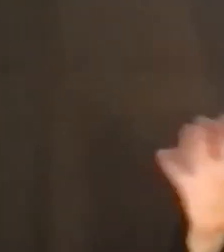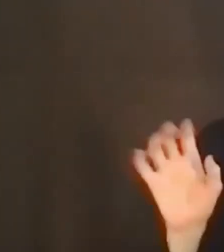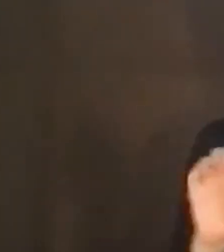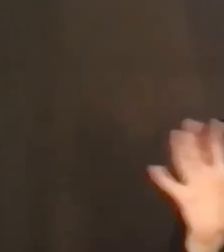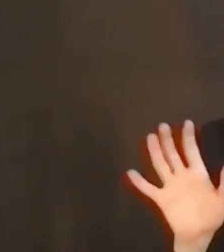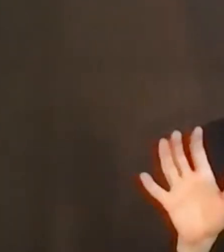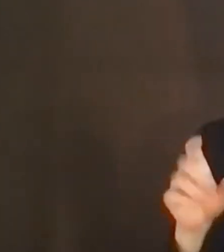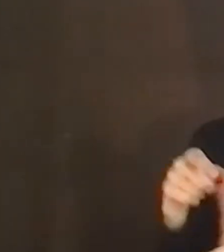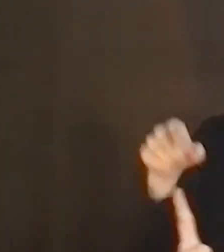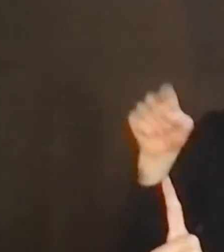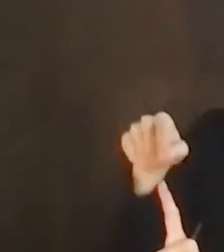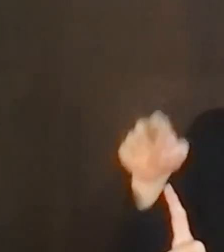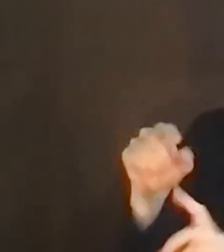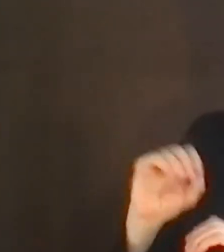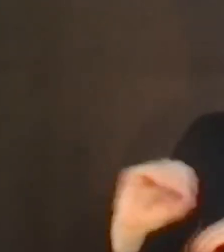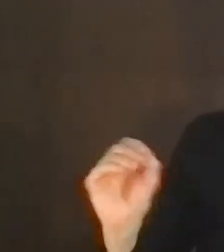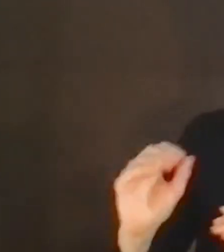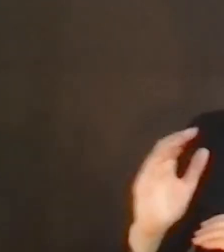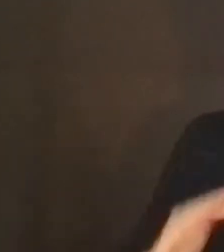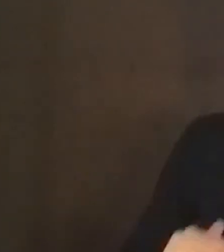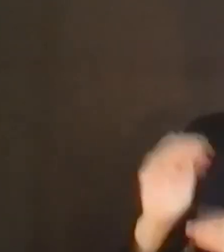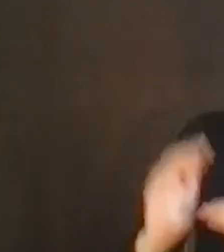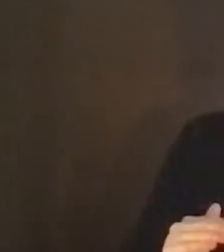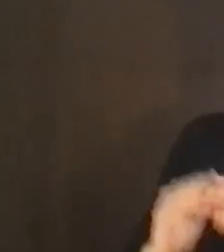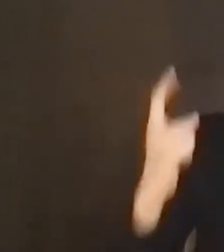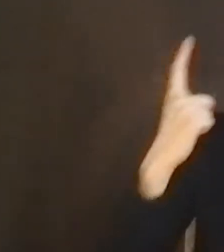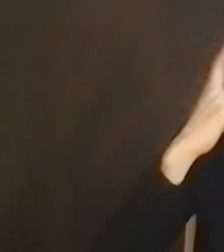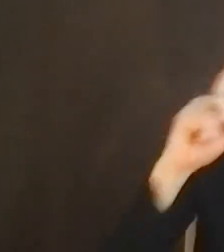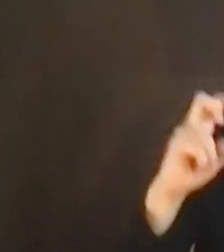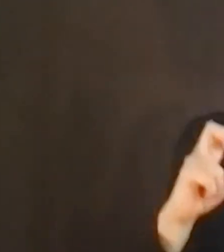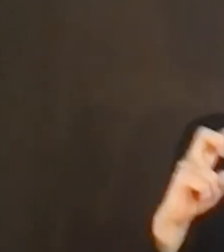build when we're talking about transit as when we're talking about traffic.